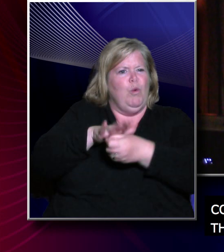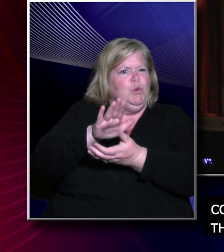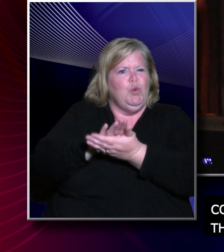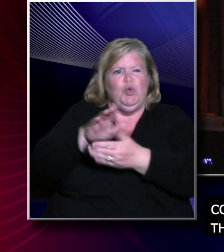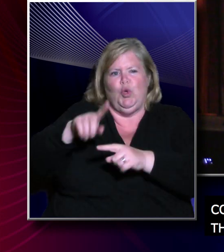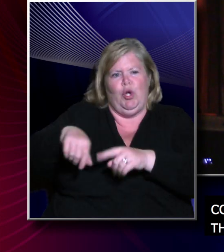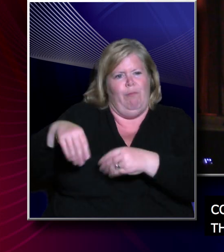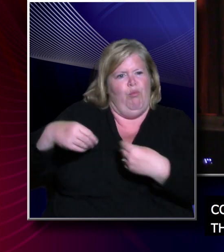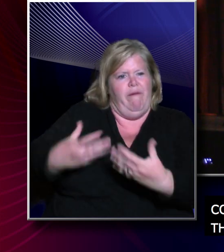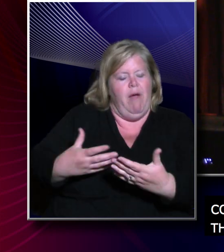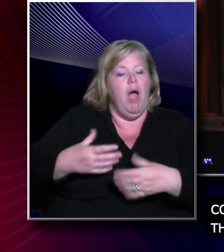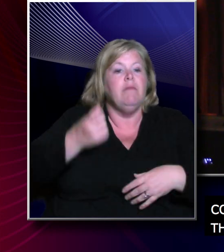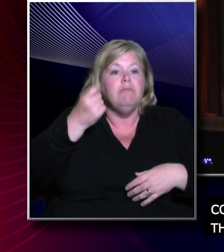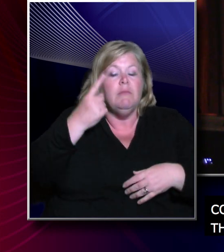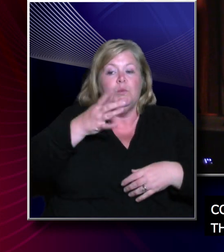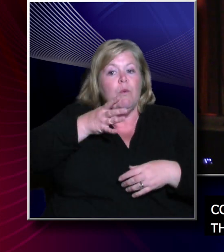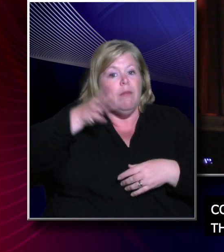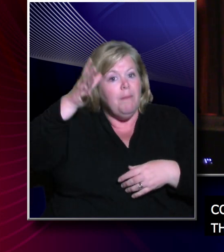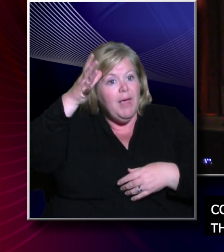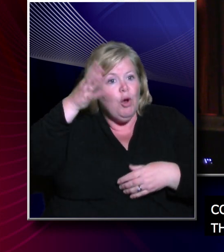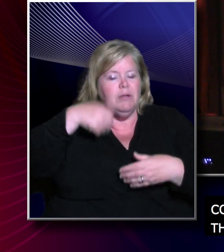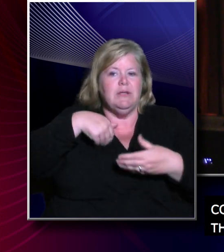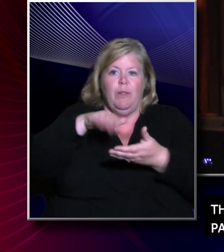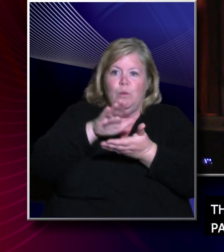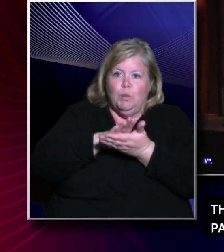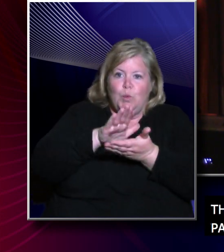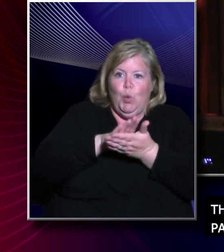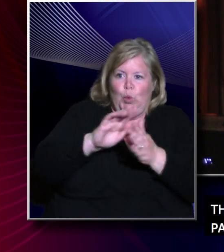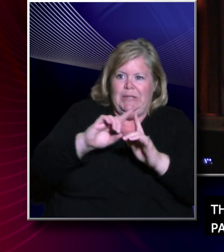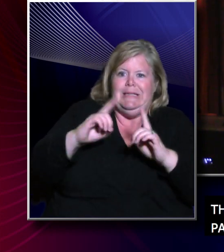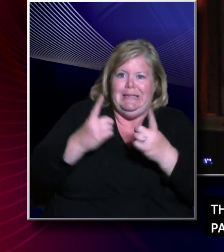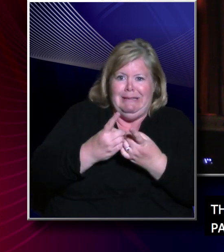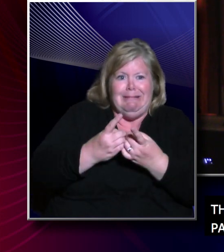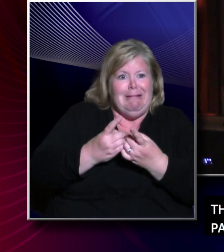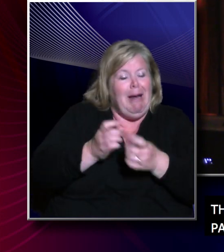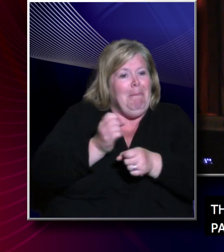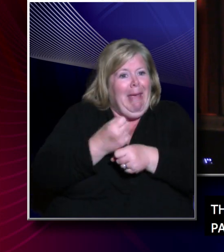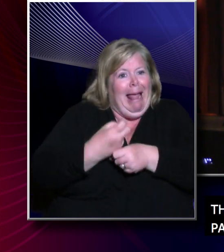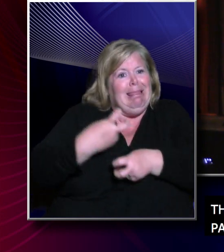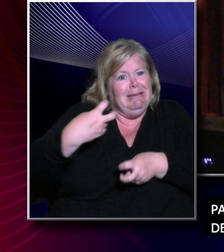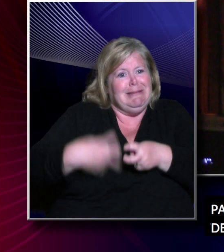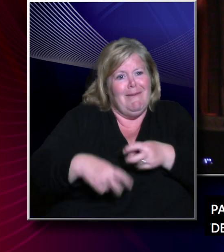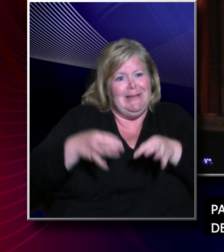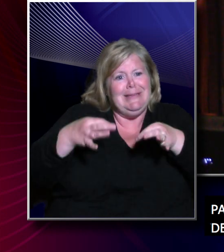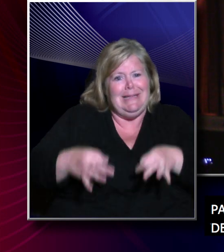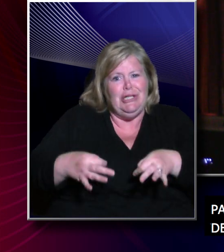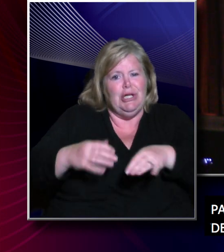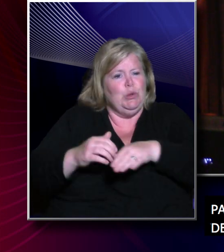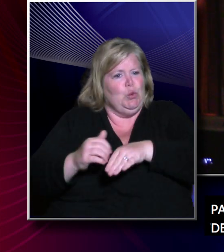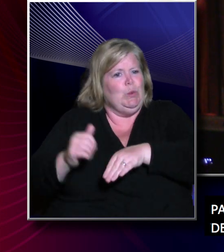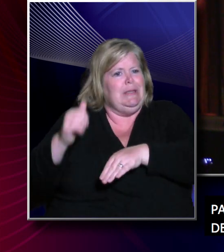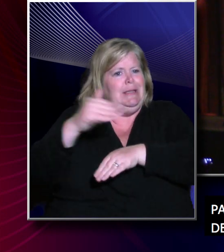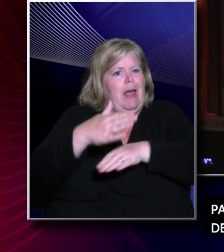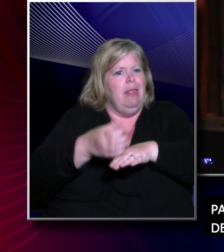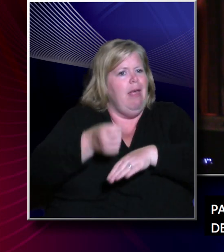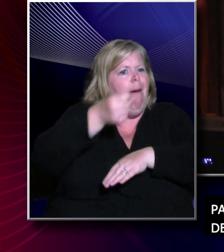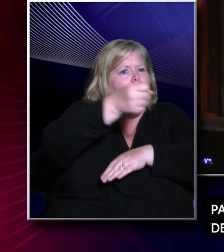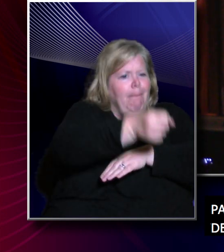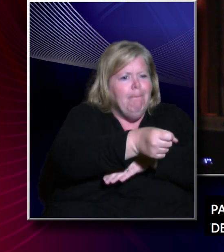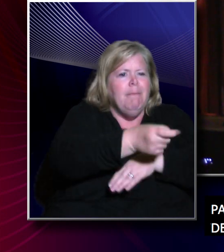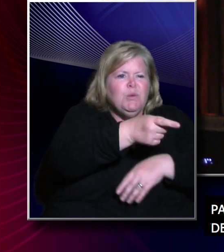the parents and the school districts made the difficult decision to send them to the Tucson